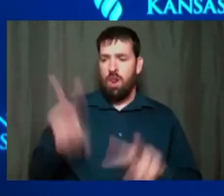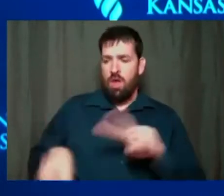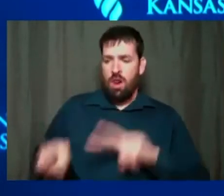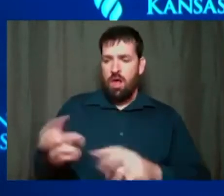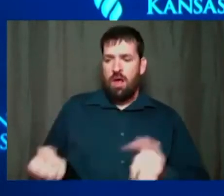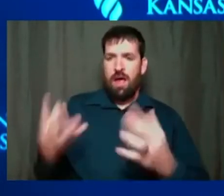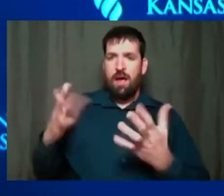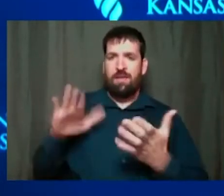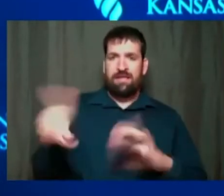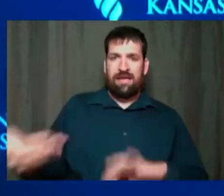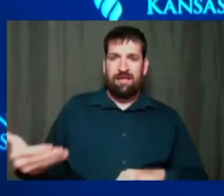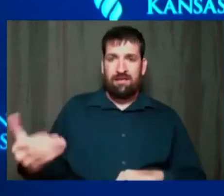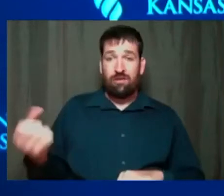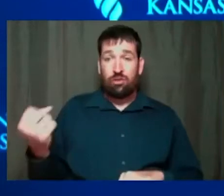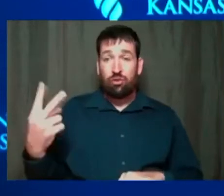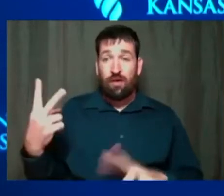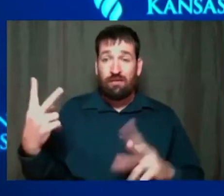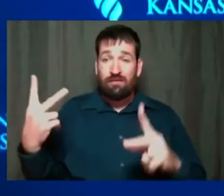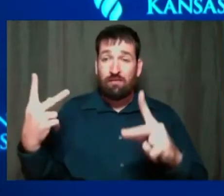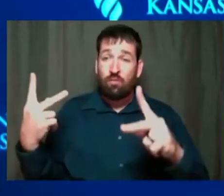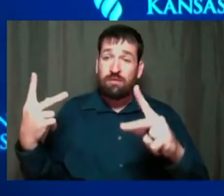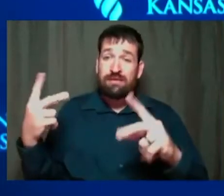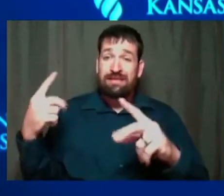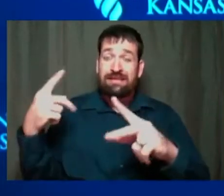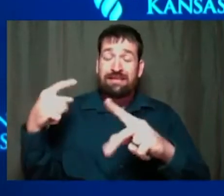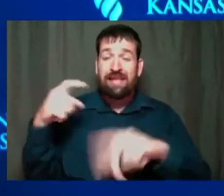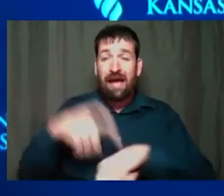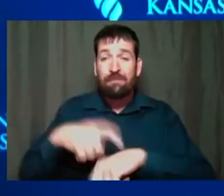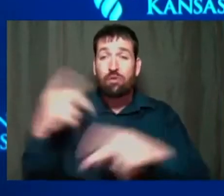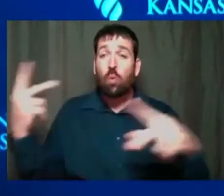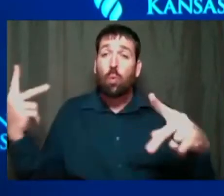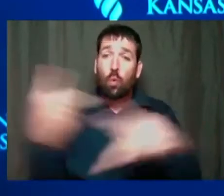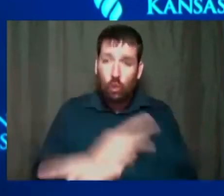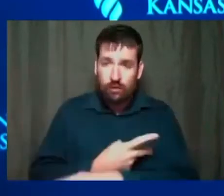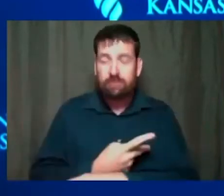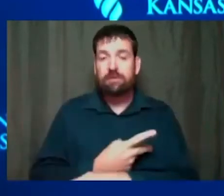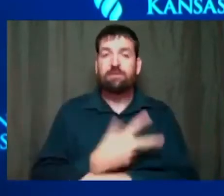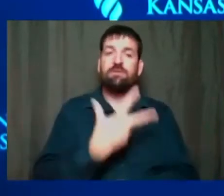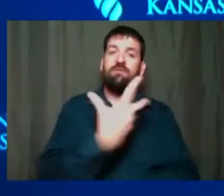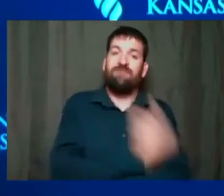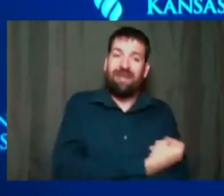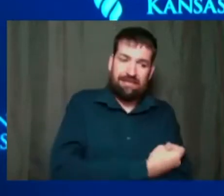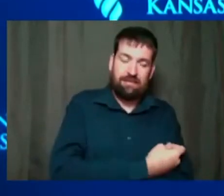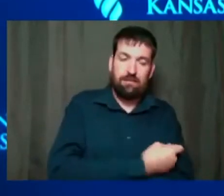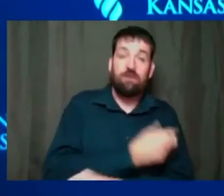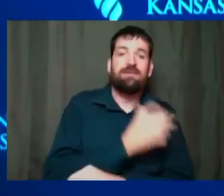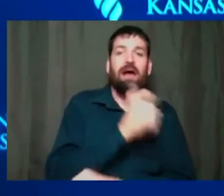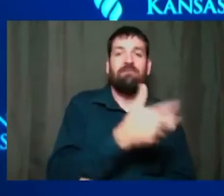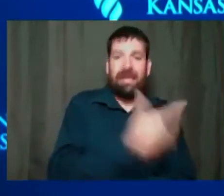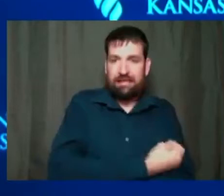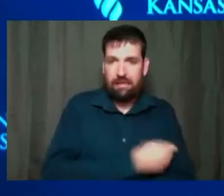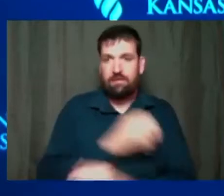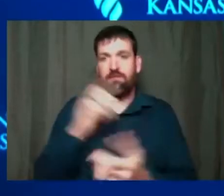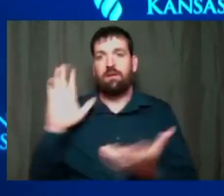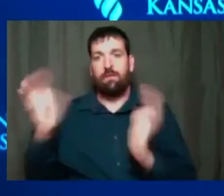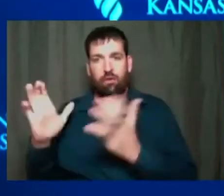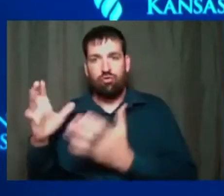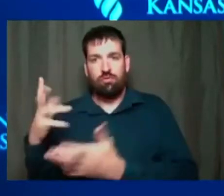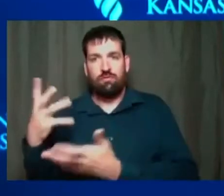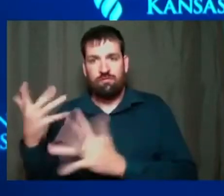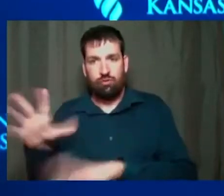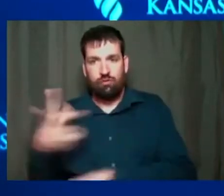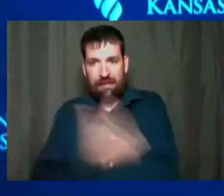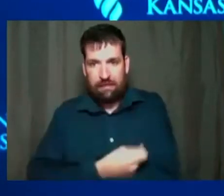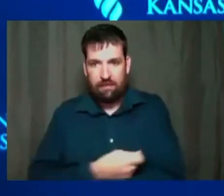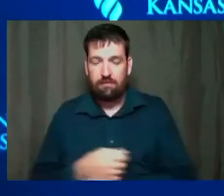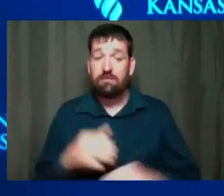times greater in those who are not vaccinated versus those who are. So if fully vaccinated, the